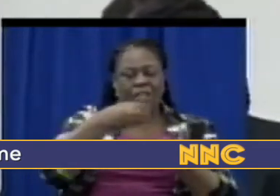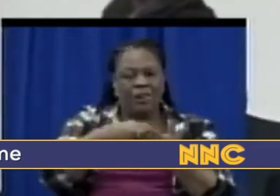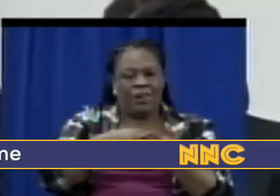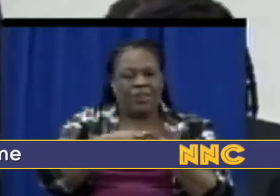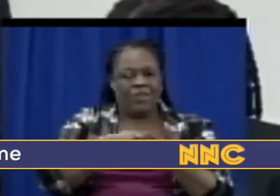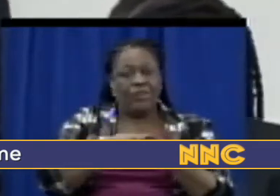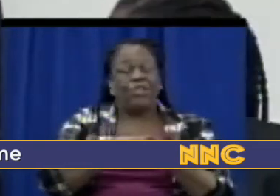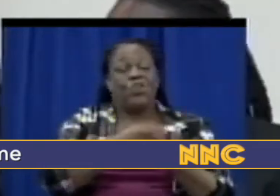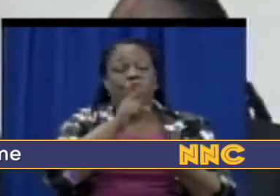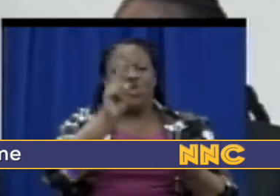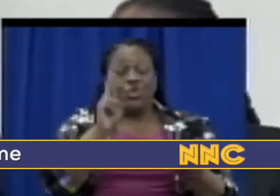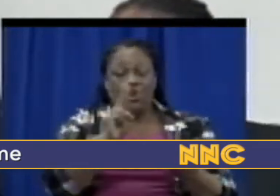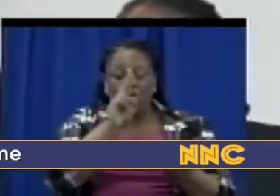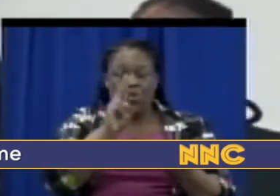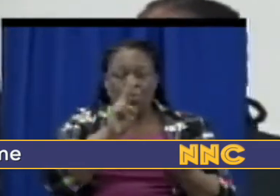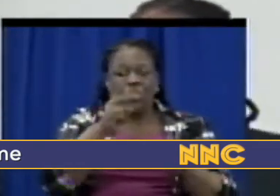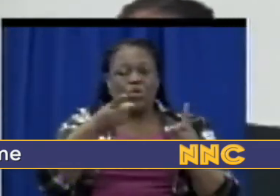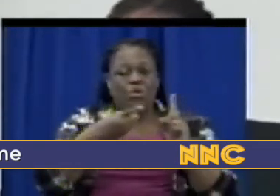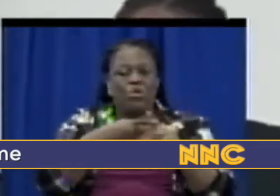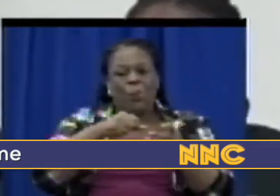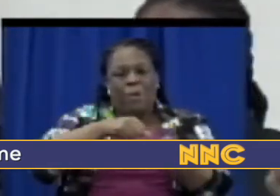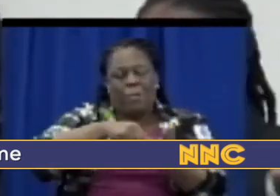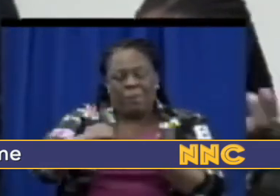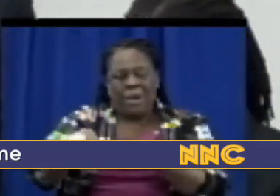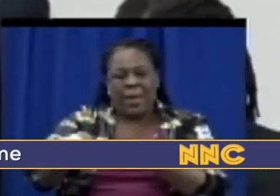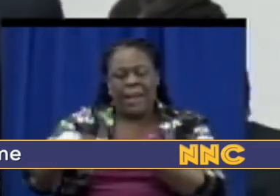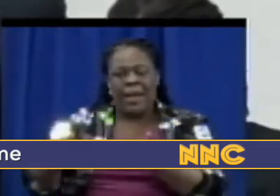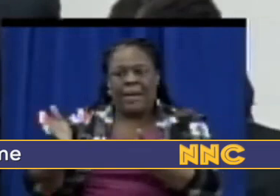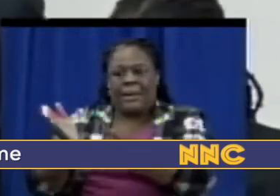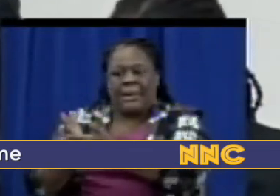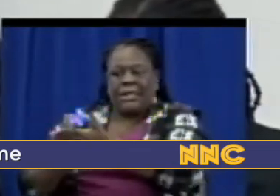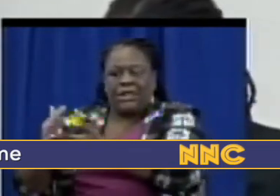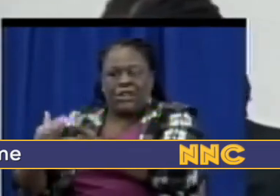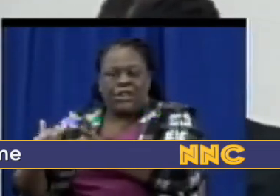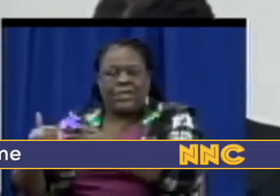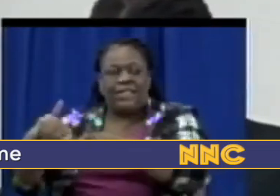be used to buy shares in companies, Madam Speaker.